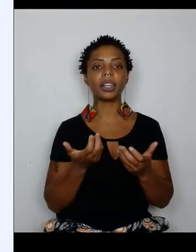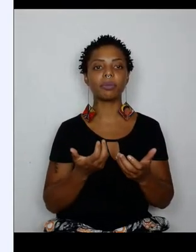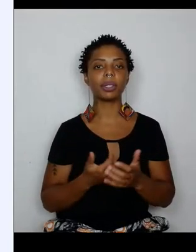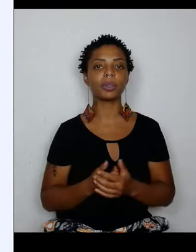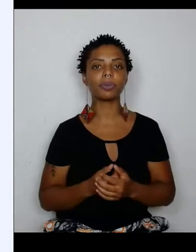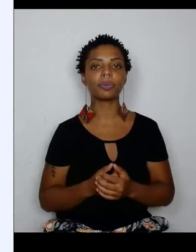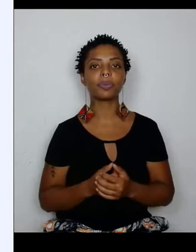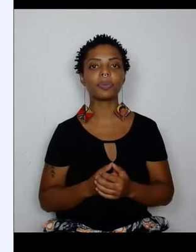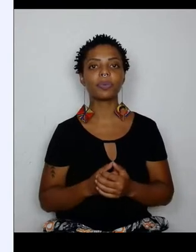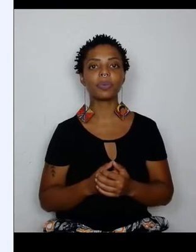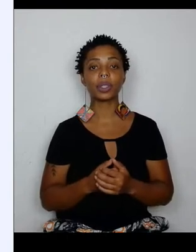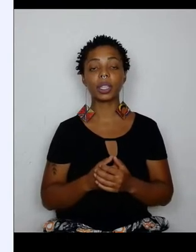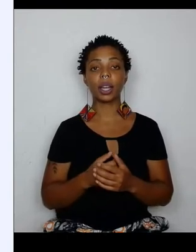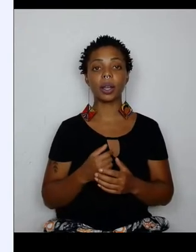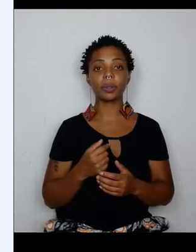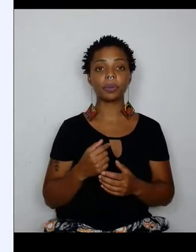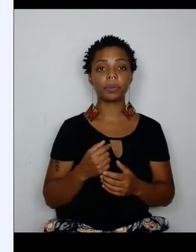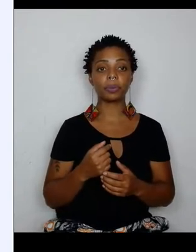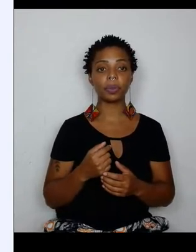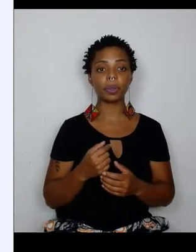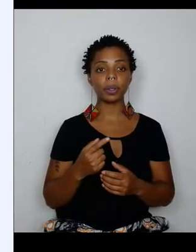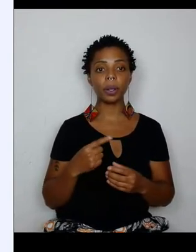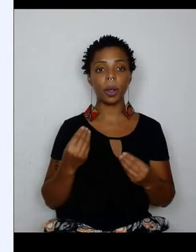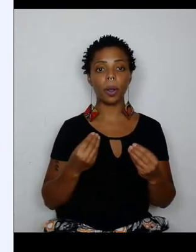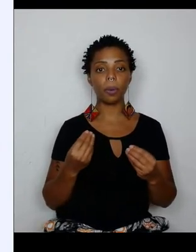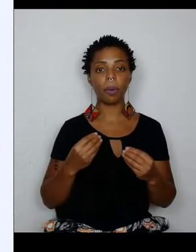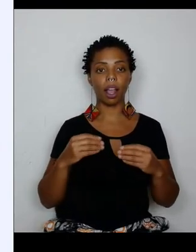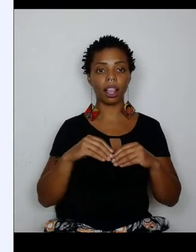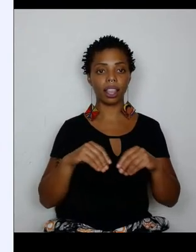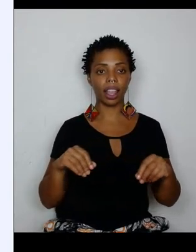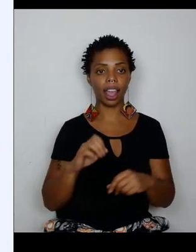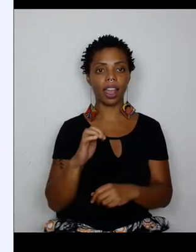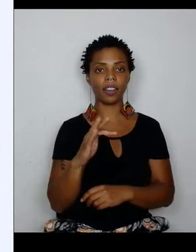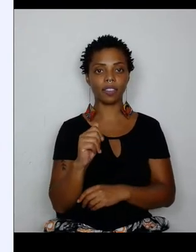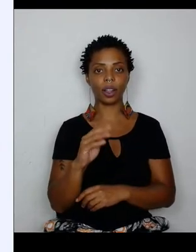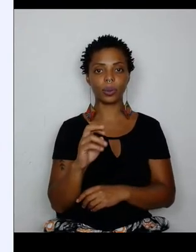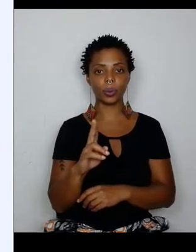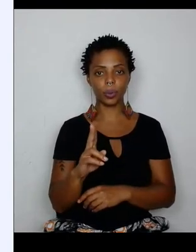here to secure the rebirth of human kind